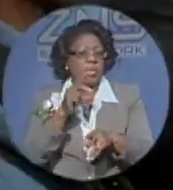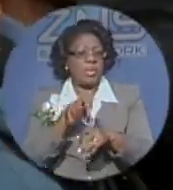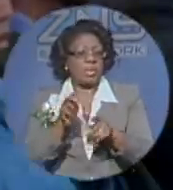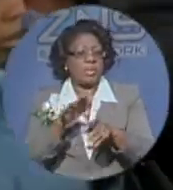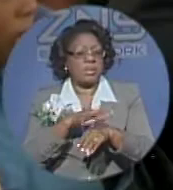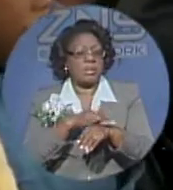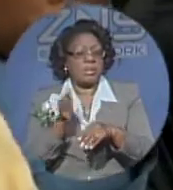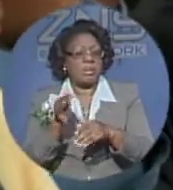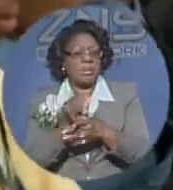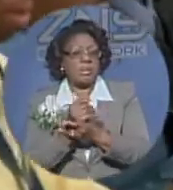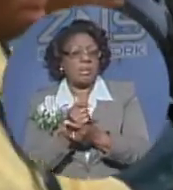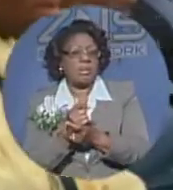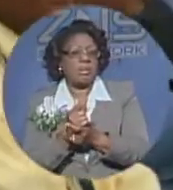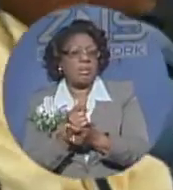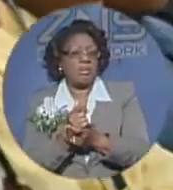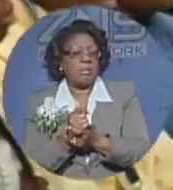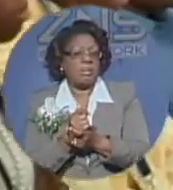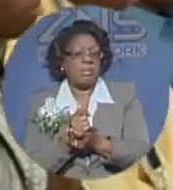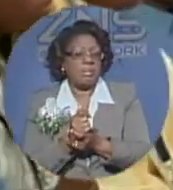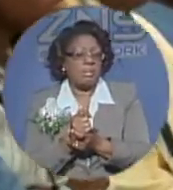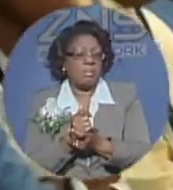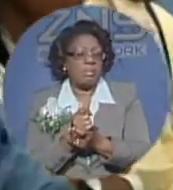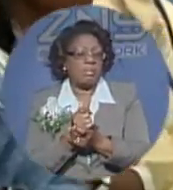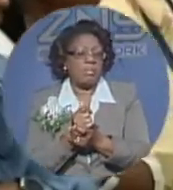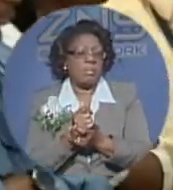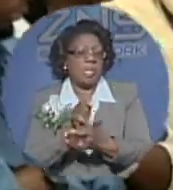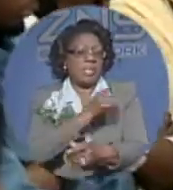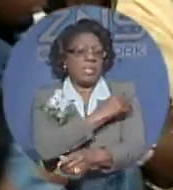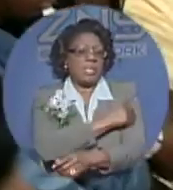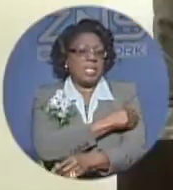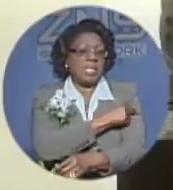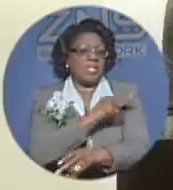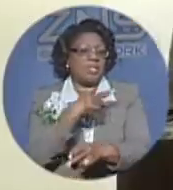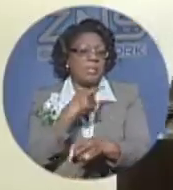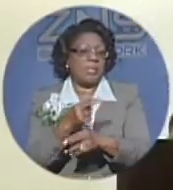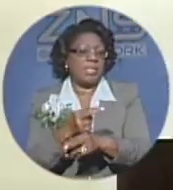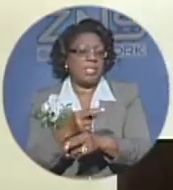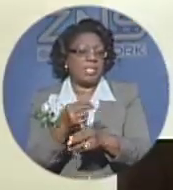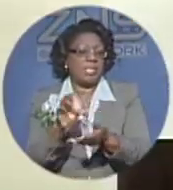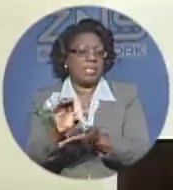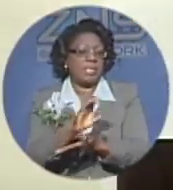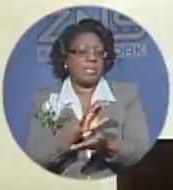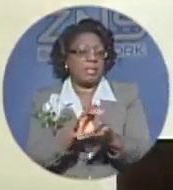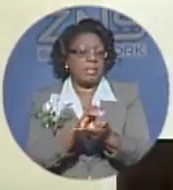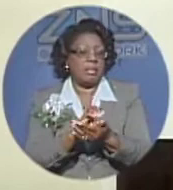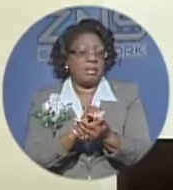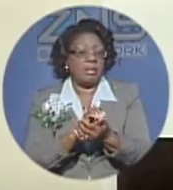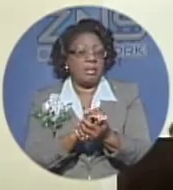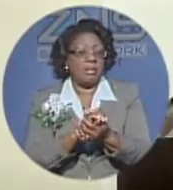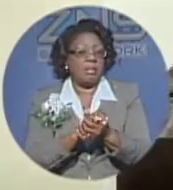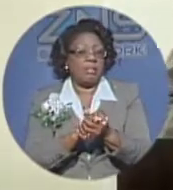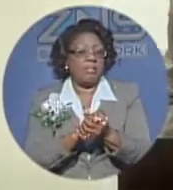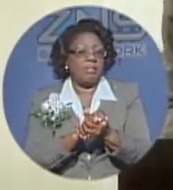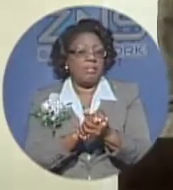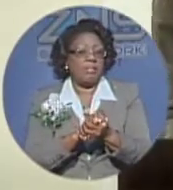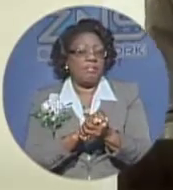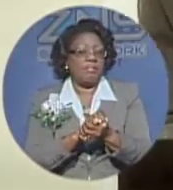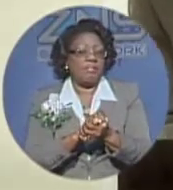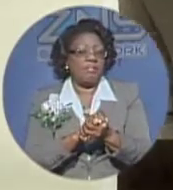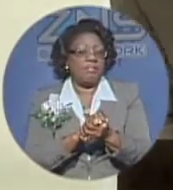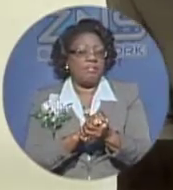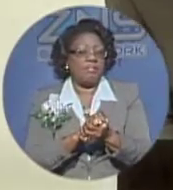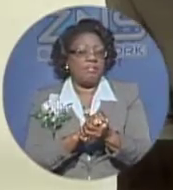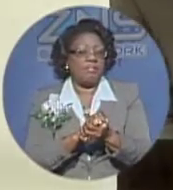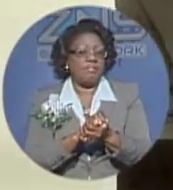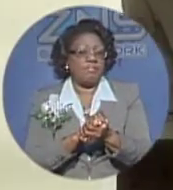coordinate programs for the patients at the Sandilands Rehabilitation Center, your contact with that